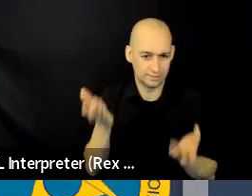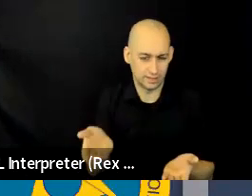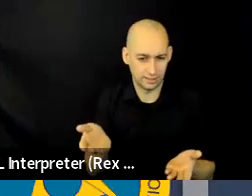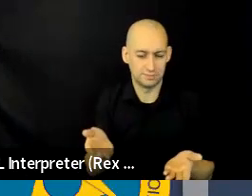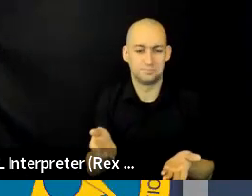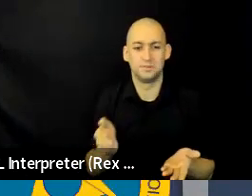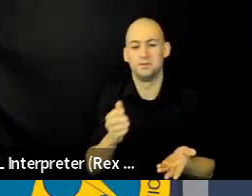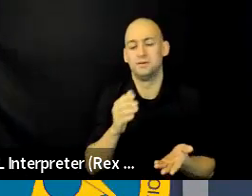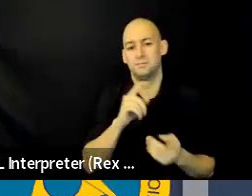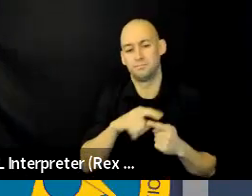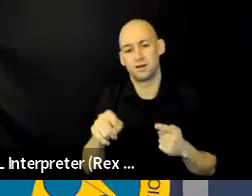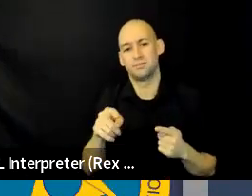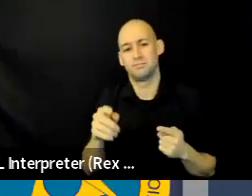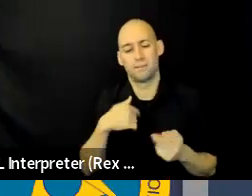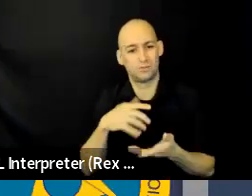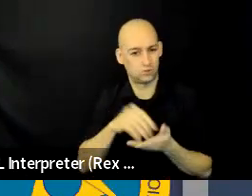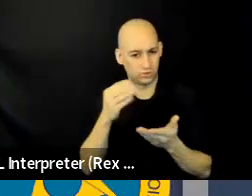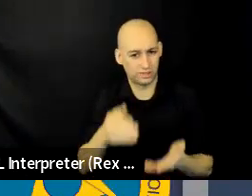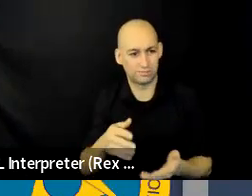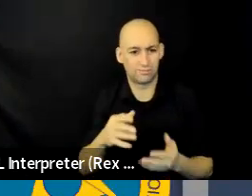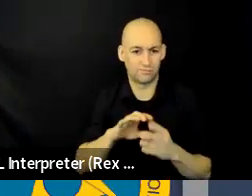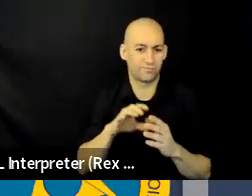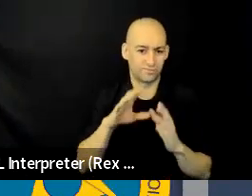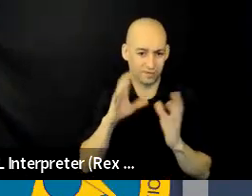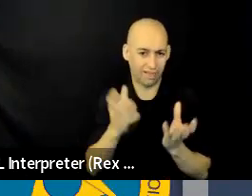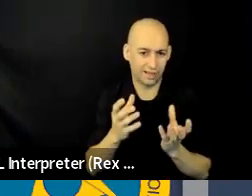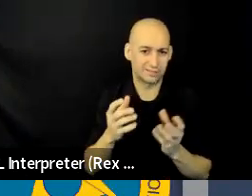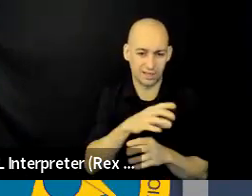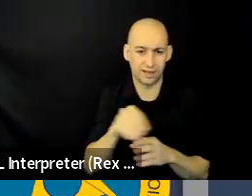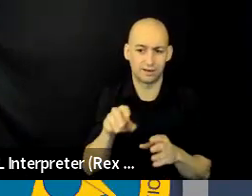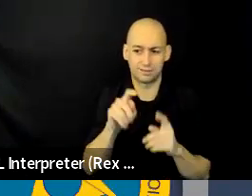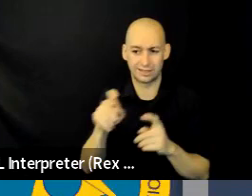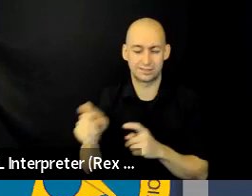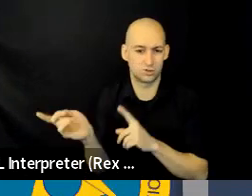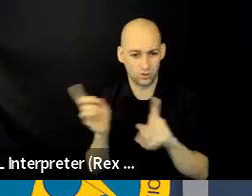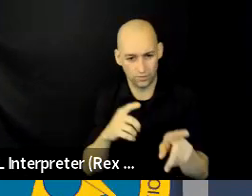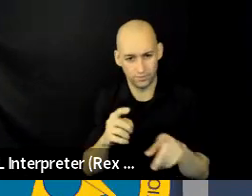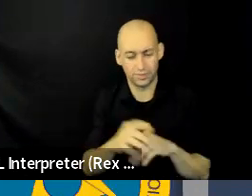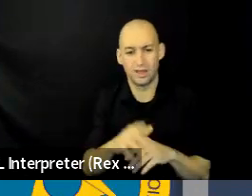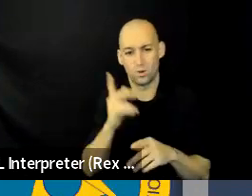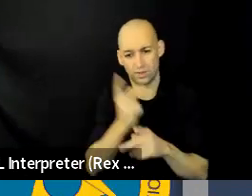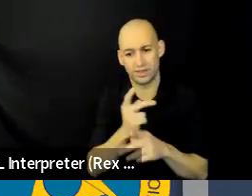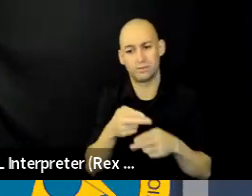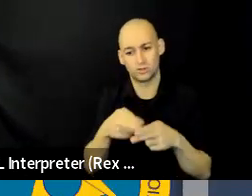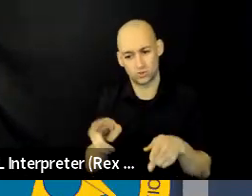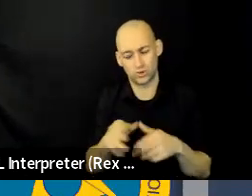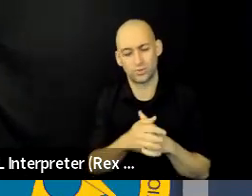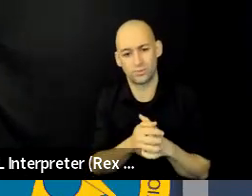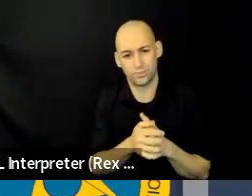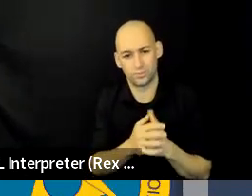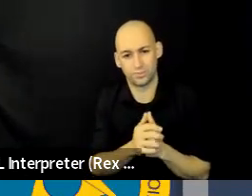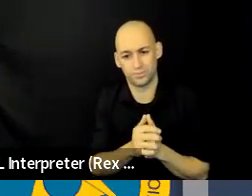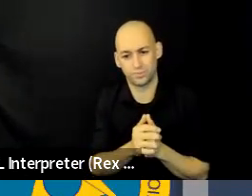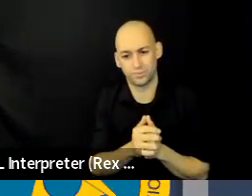to deliver this message, but being a student, I do unfortunately have a class and some exams to get to. As such, I'll try to keep this brief for Mr. Justin, who kindly offered to